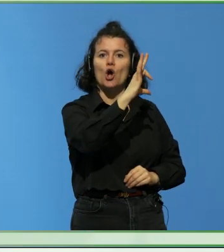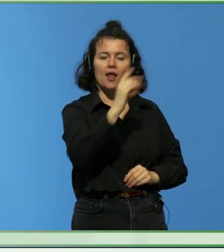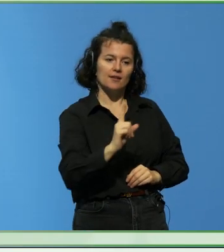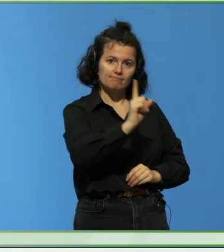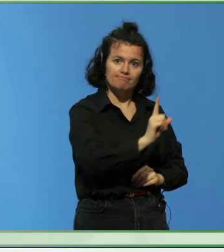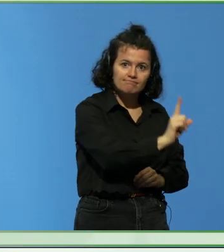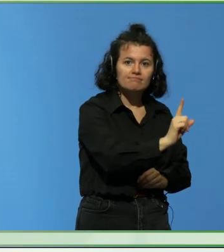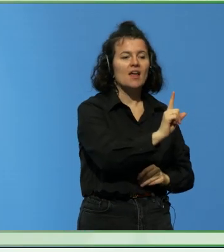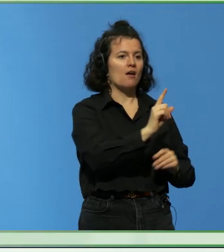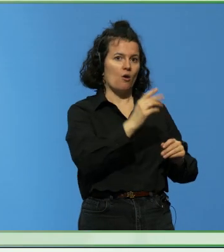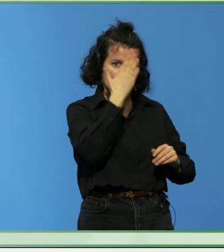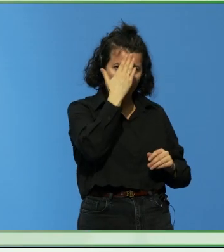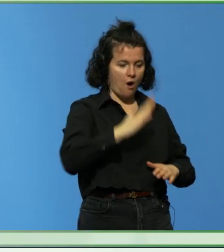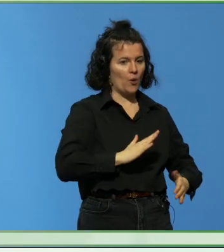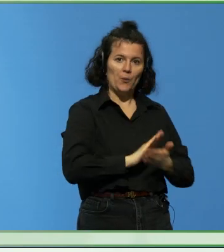now."